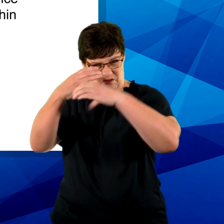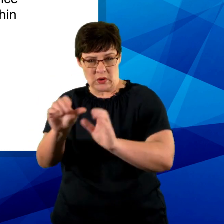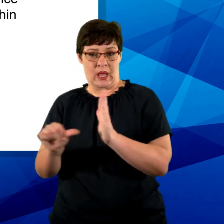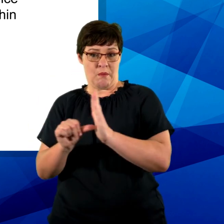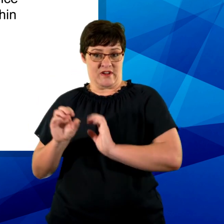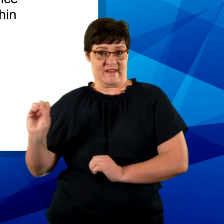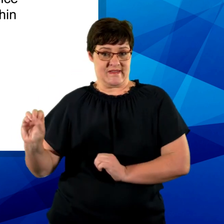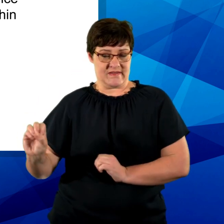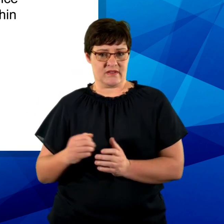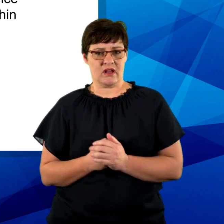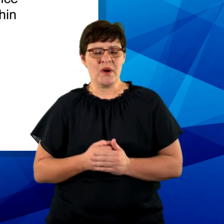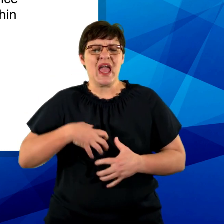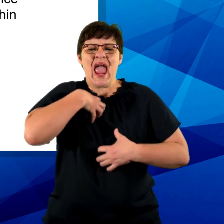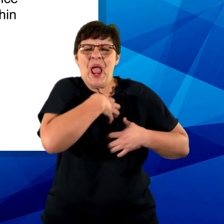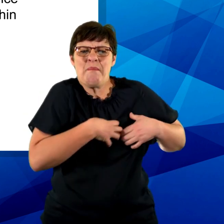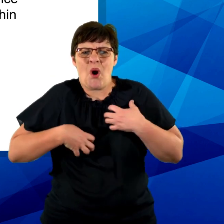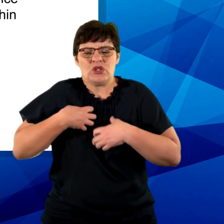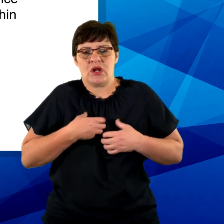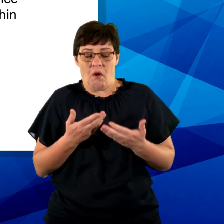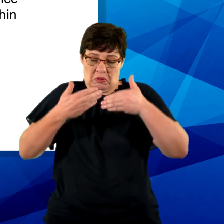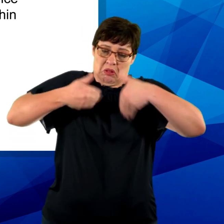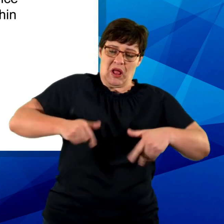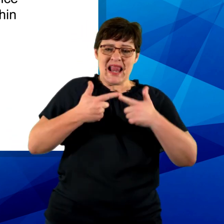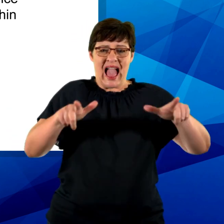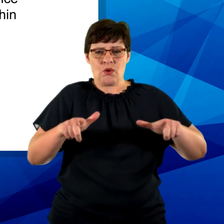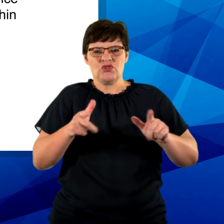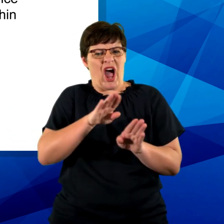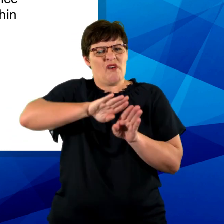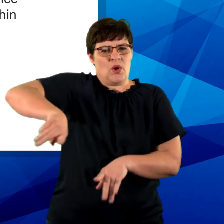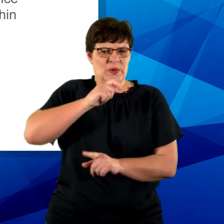Just remember to avoid emotive or overly subjective language.